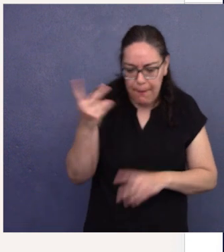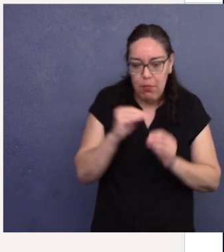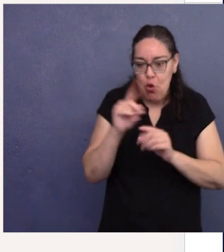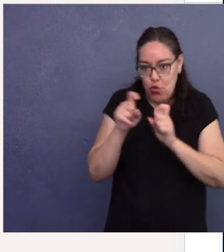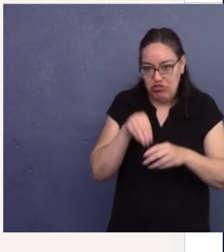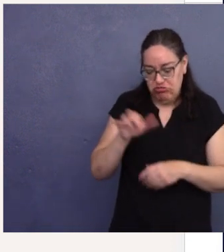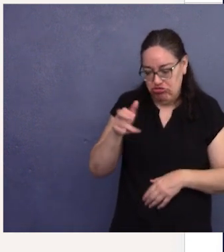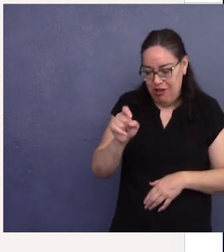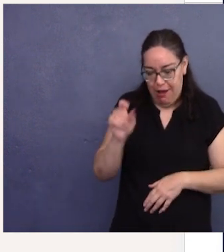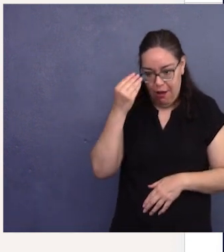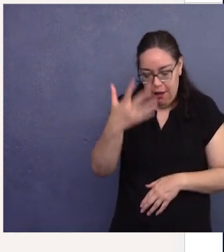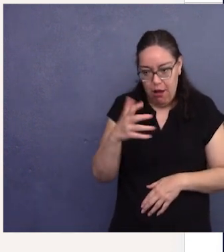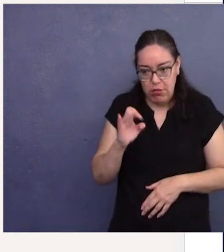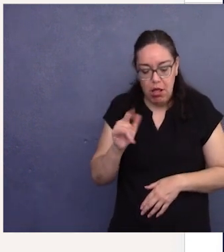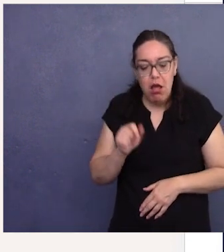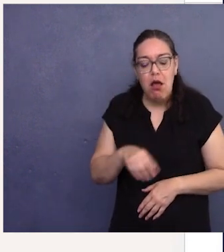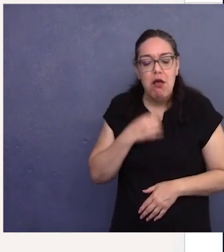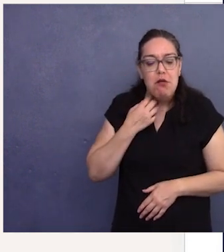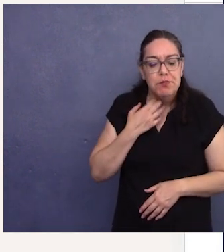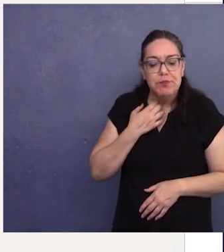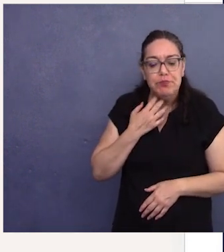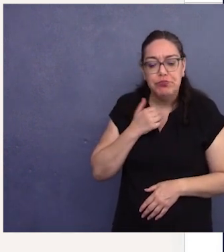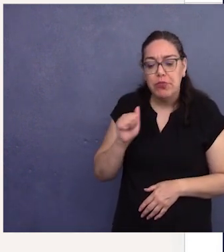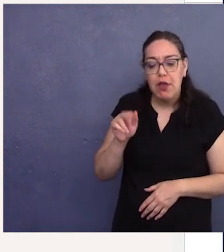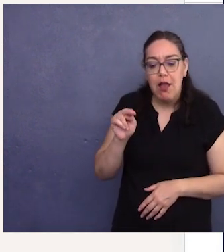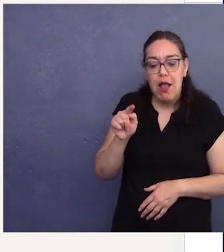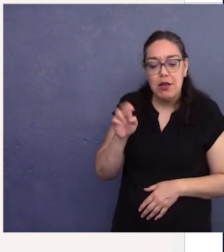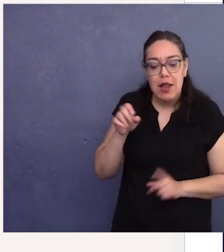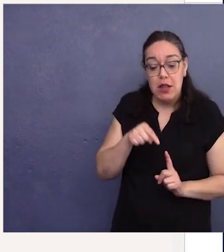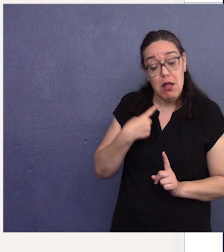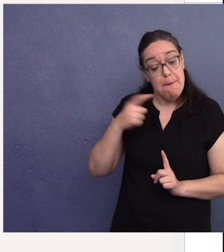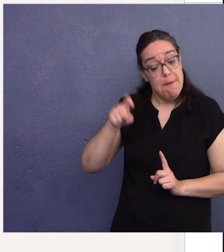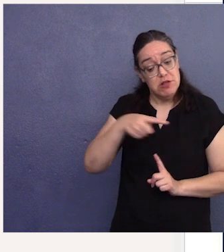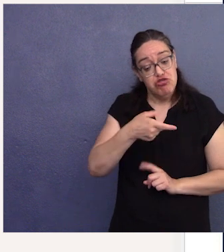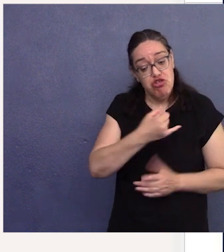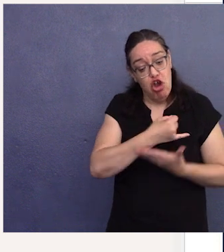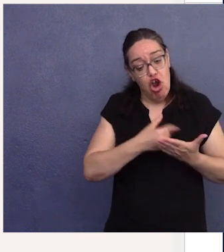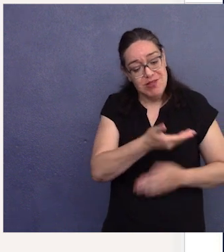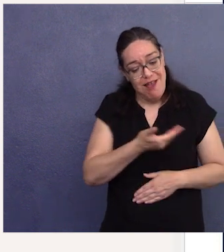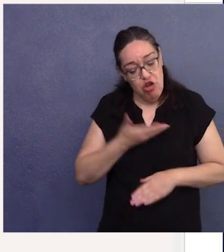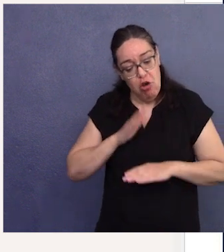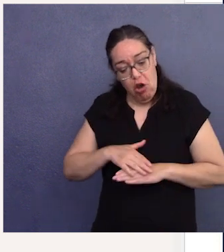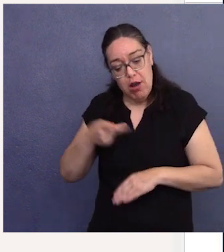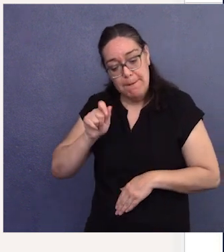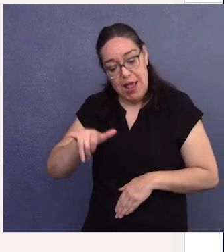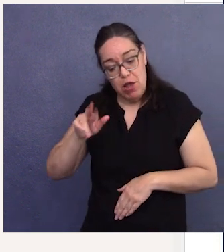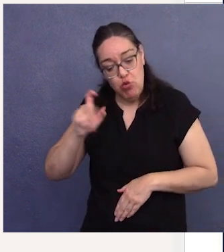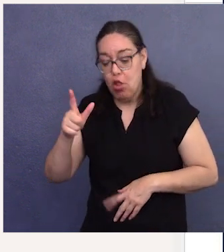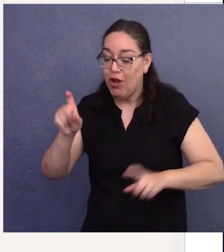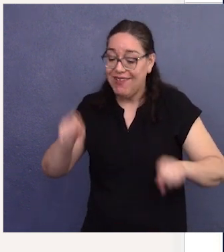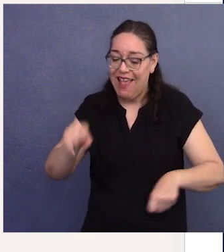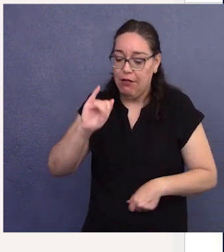questions in the chat, Celia. Sure. Annette, must artists be hired on payroll or can they be independent